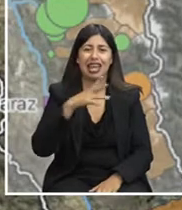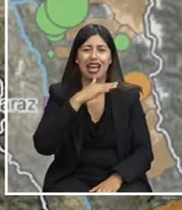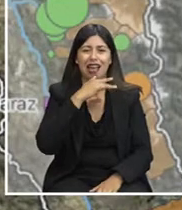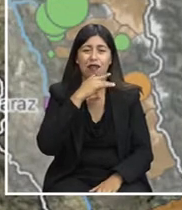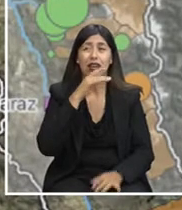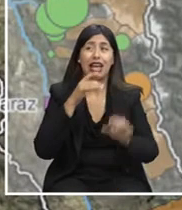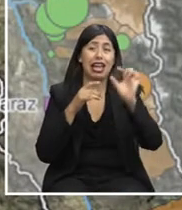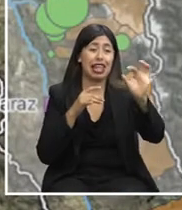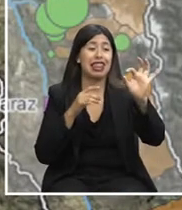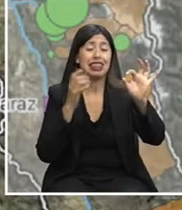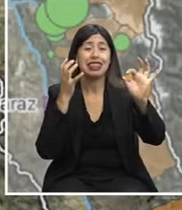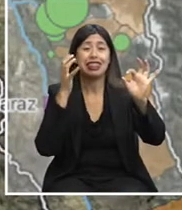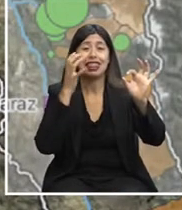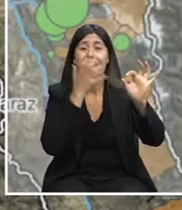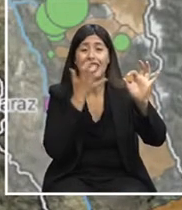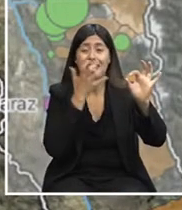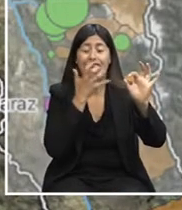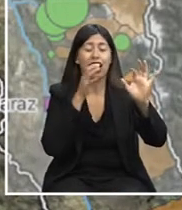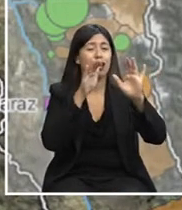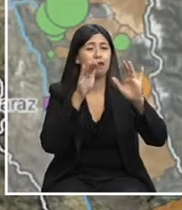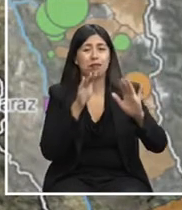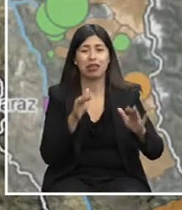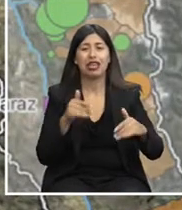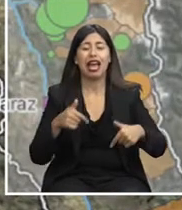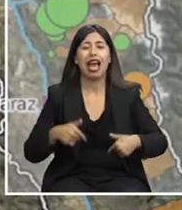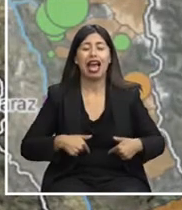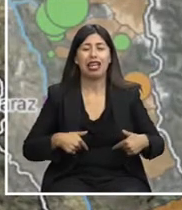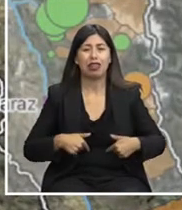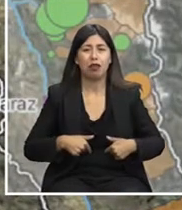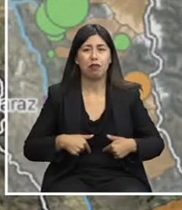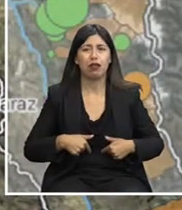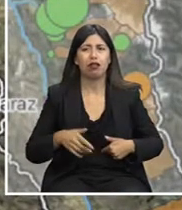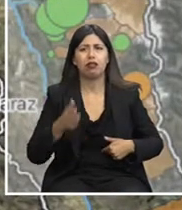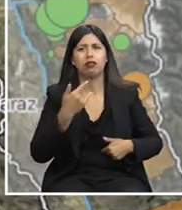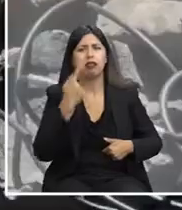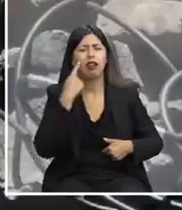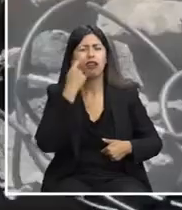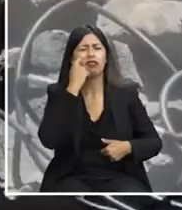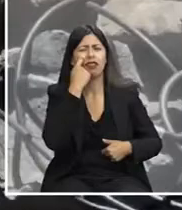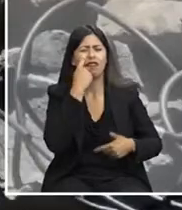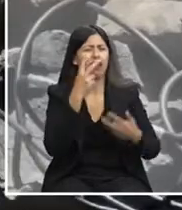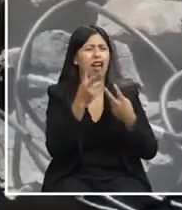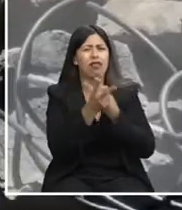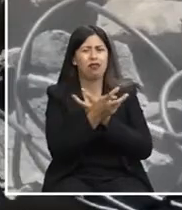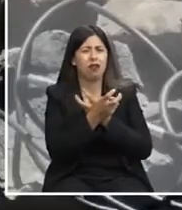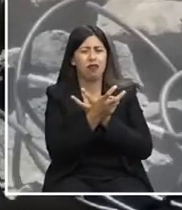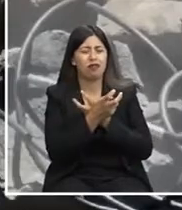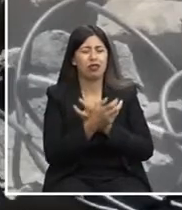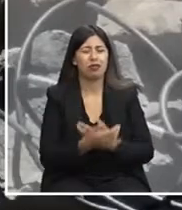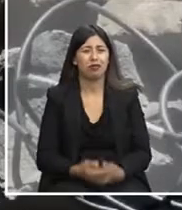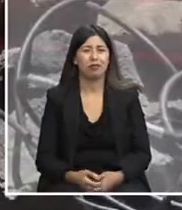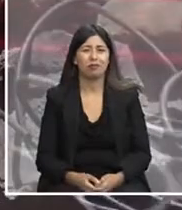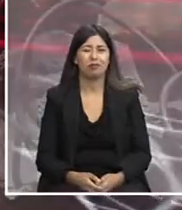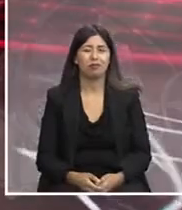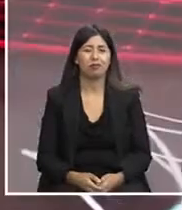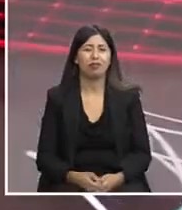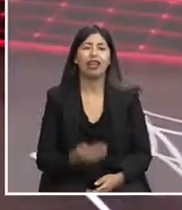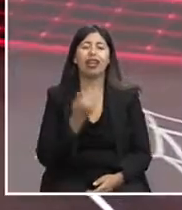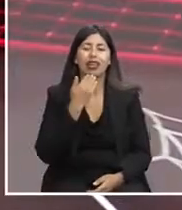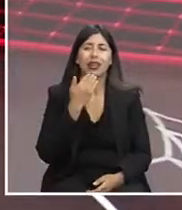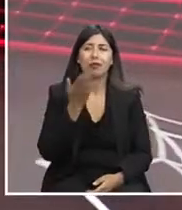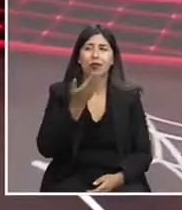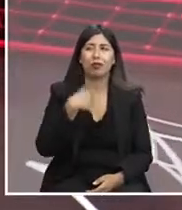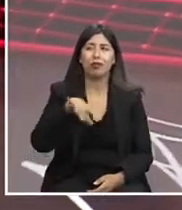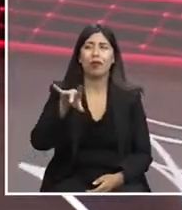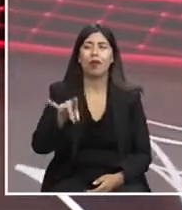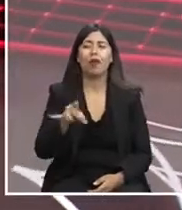your stomach. So they're becoming toxic. What we also find is that when you go to the front of